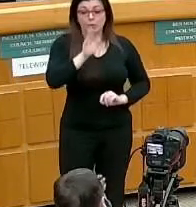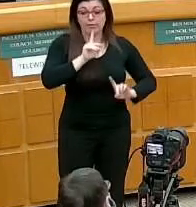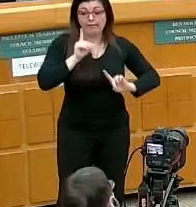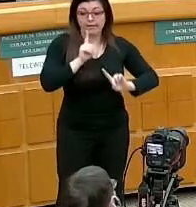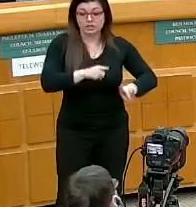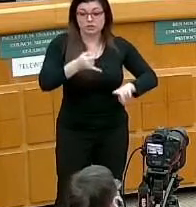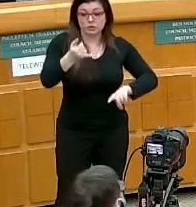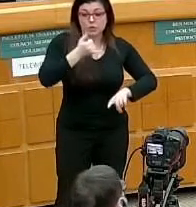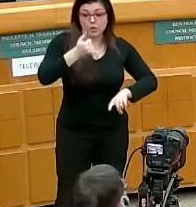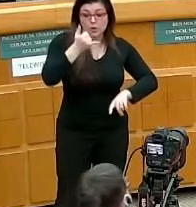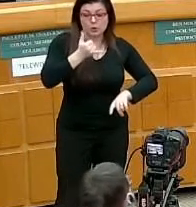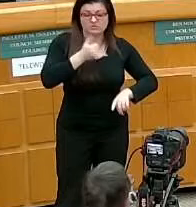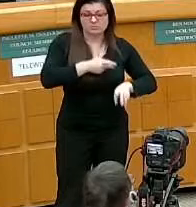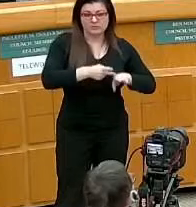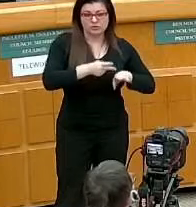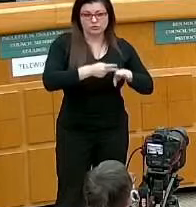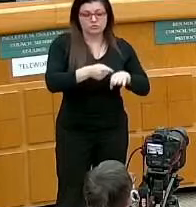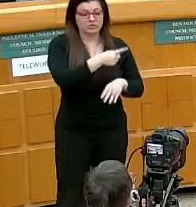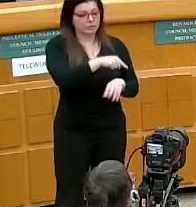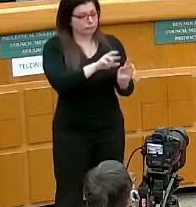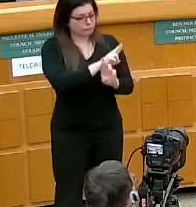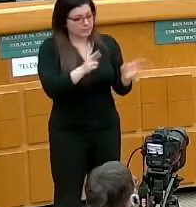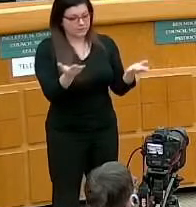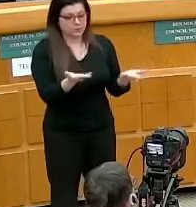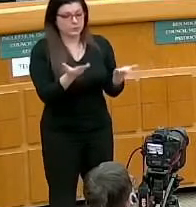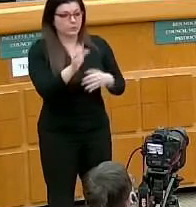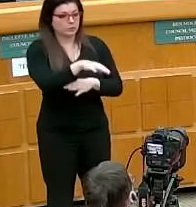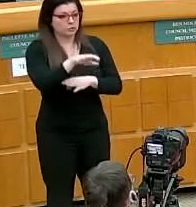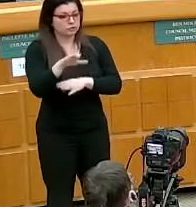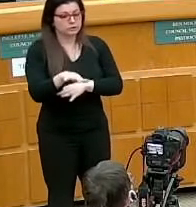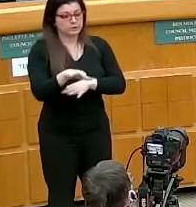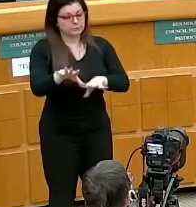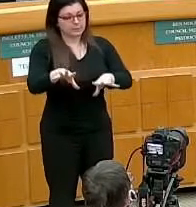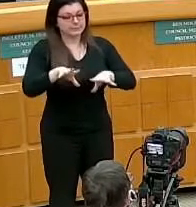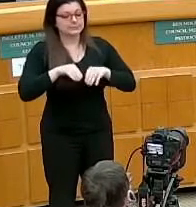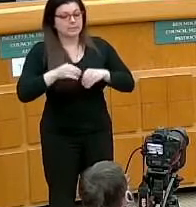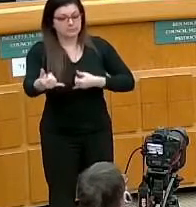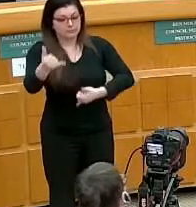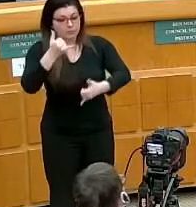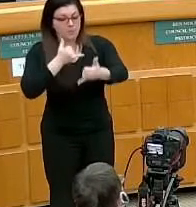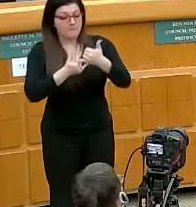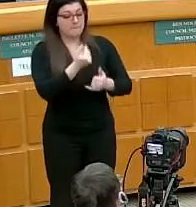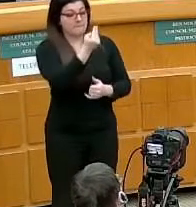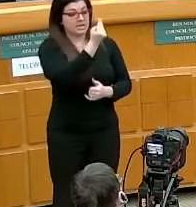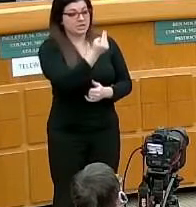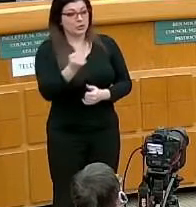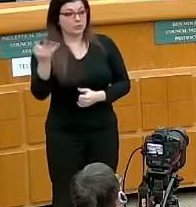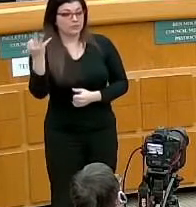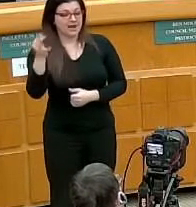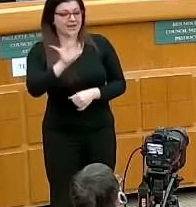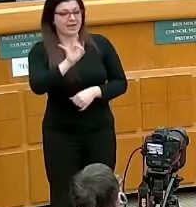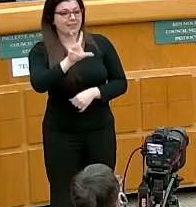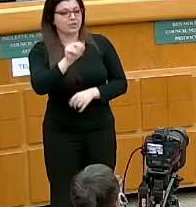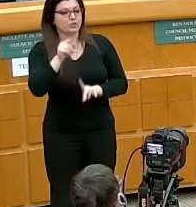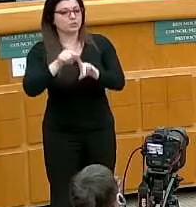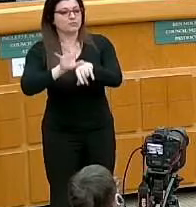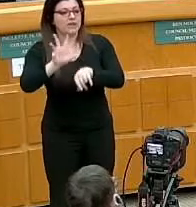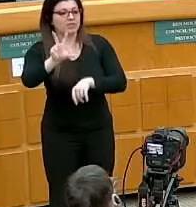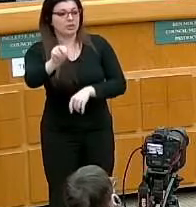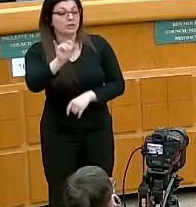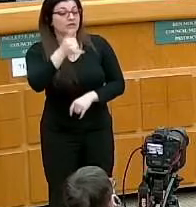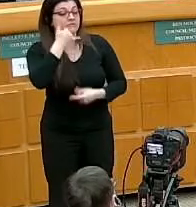Fun in Corpus Christi are ready to take your call Monday through Friday, 8:30 to 5:30. Their number is also on the screen.